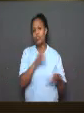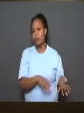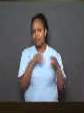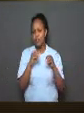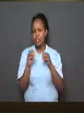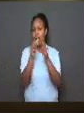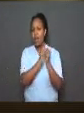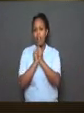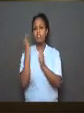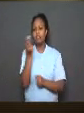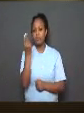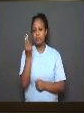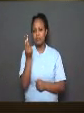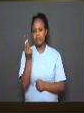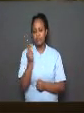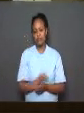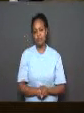by common good?